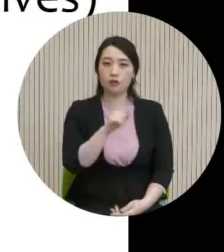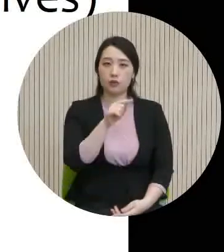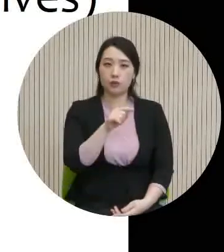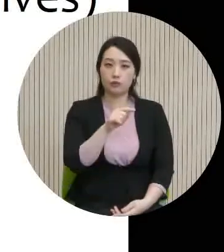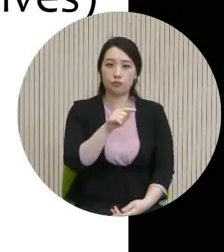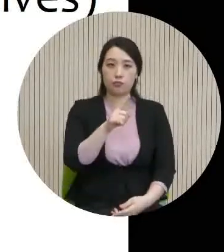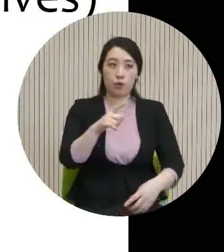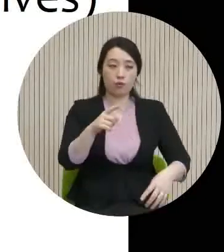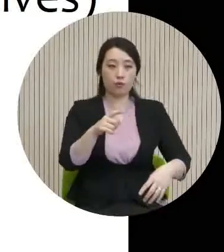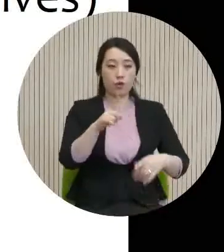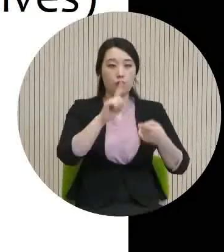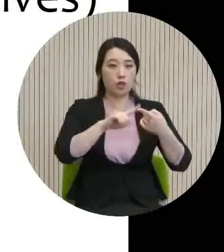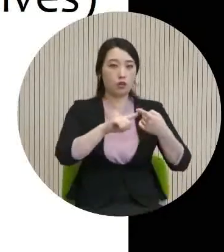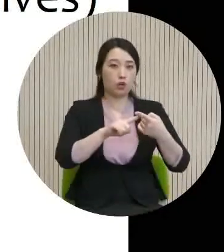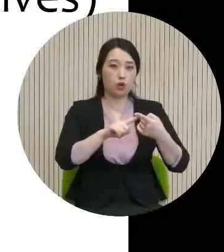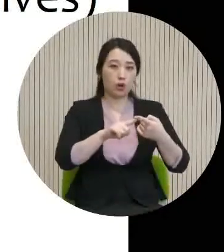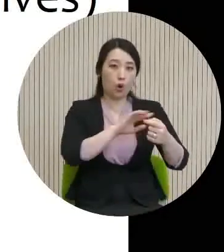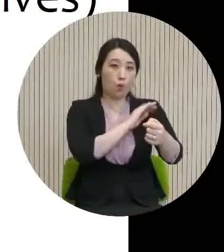contributions